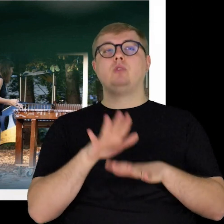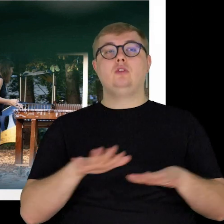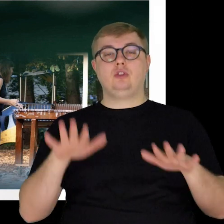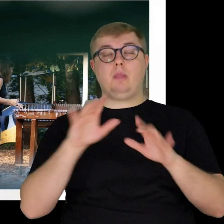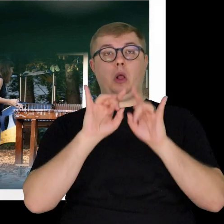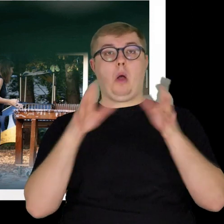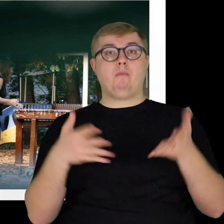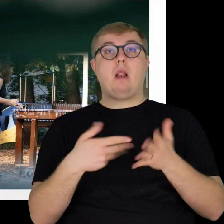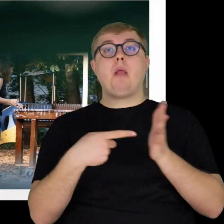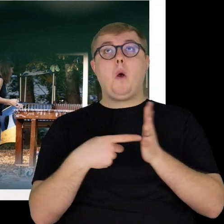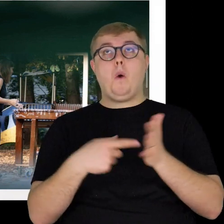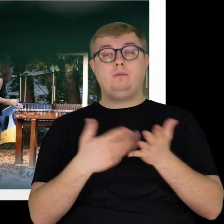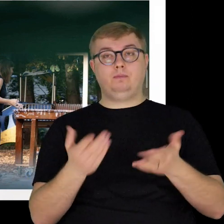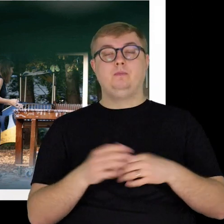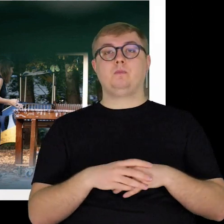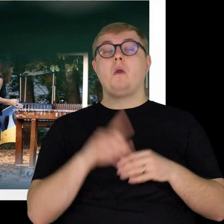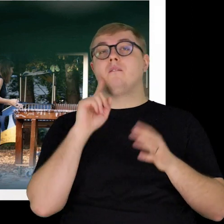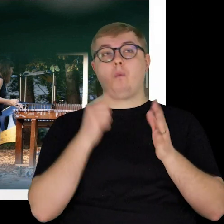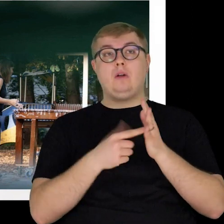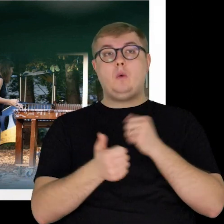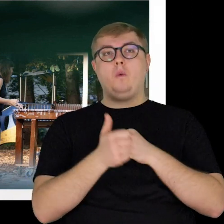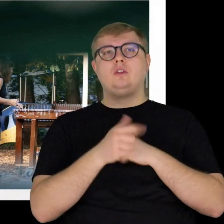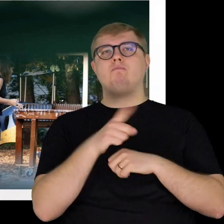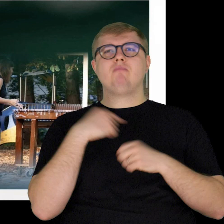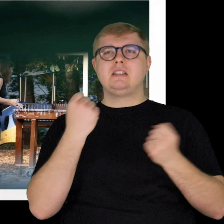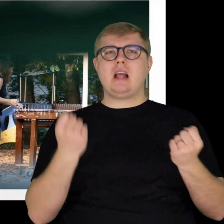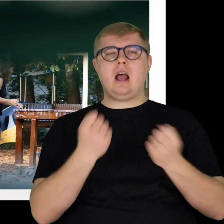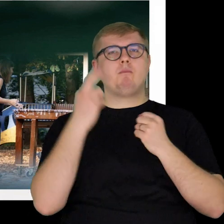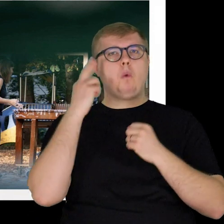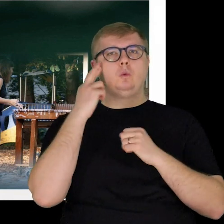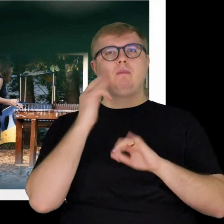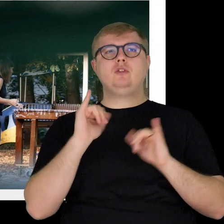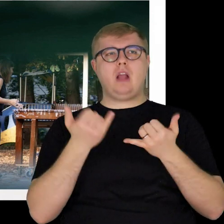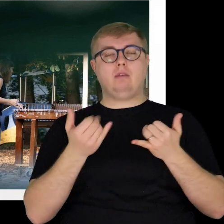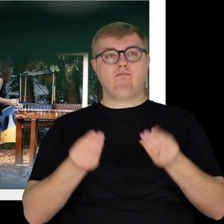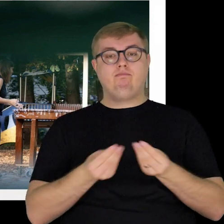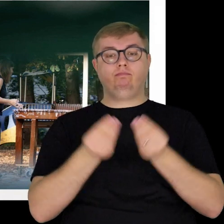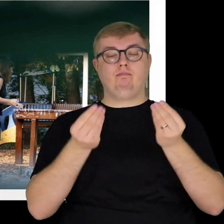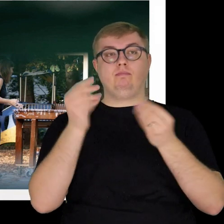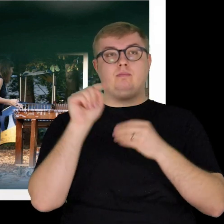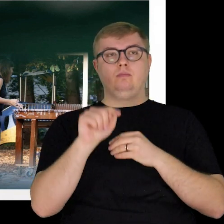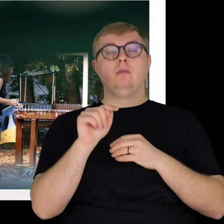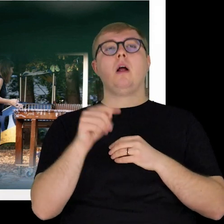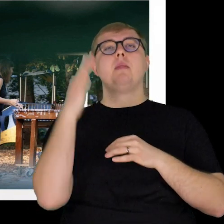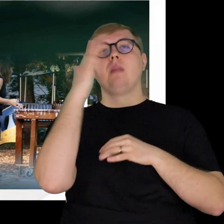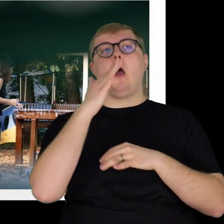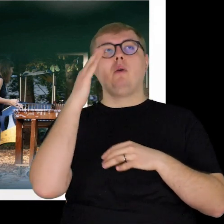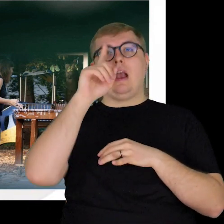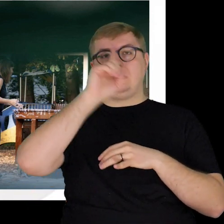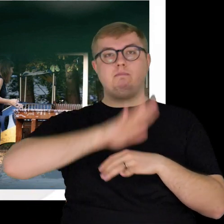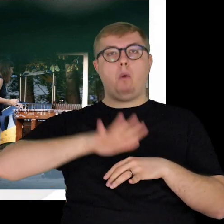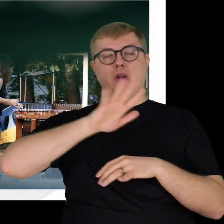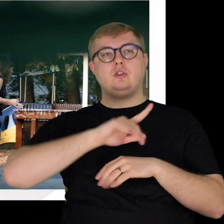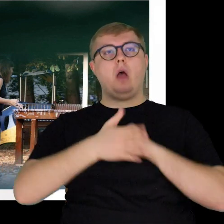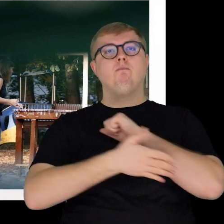So that is what we are trying to understand basically by developing this social theory on the Re-Figuration of